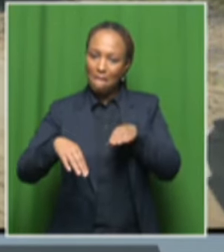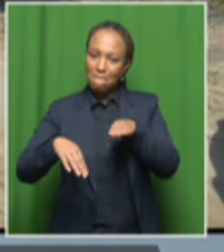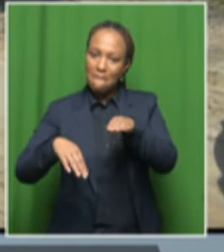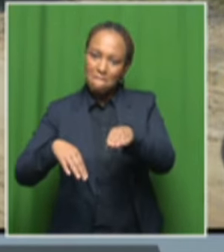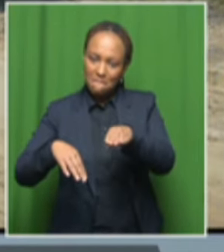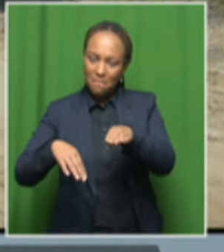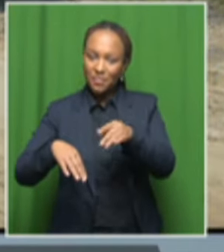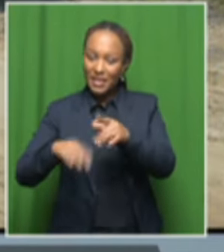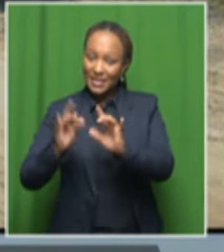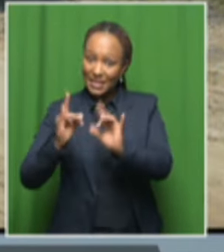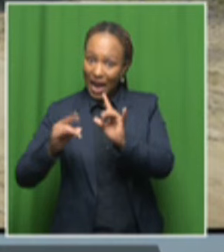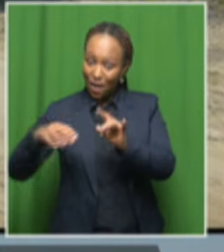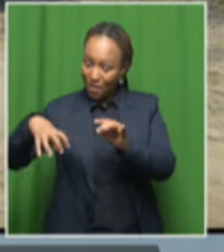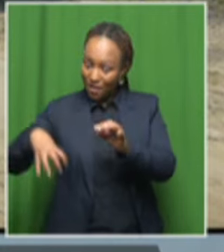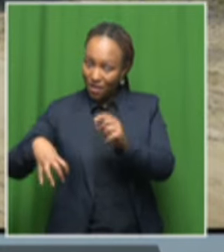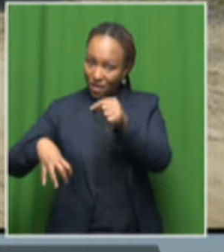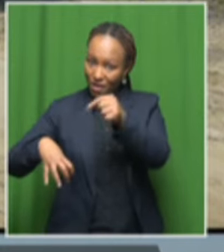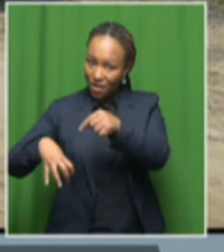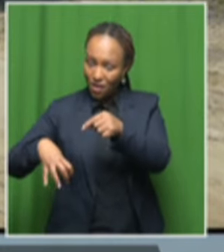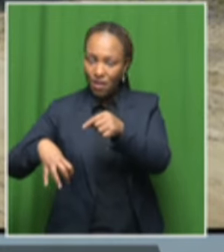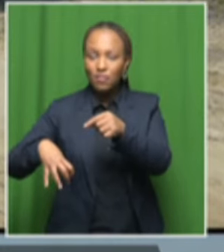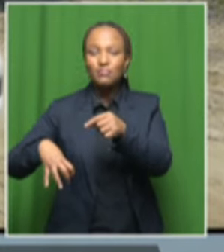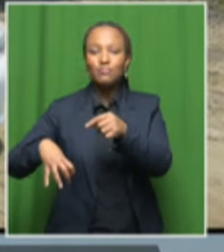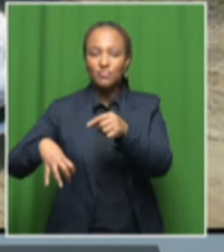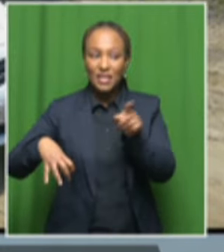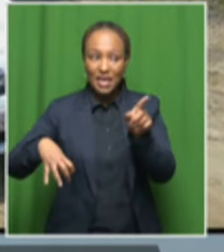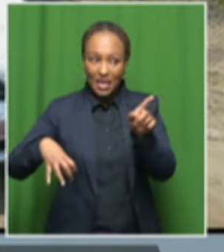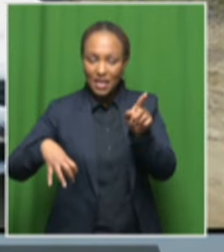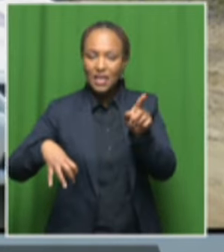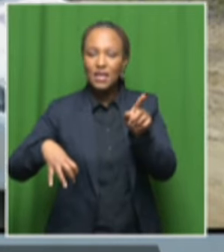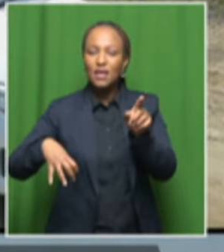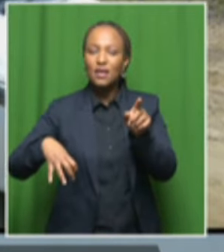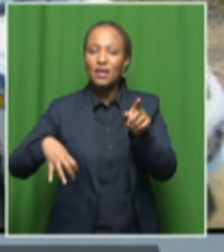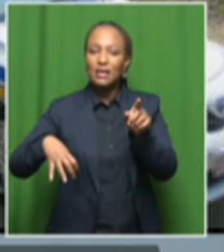towns he definitely had to go